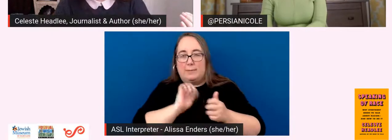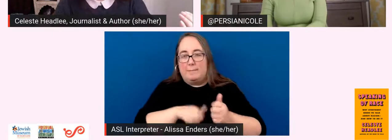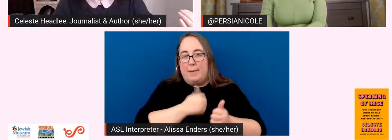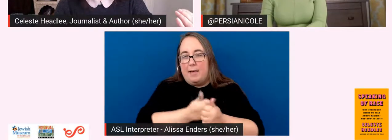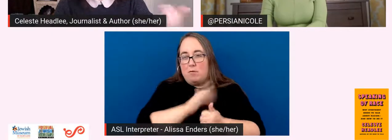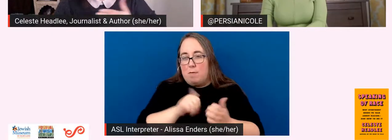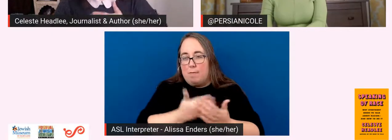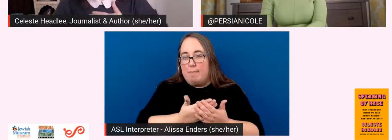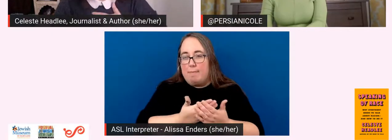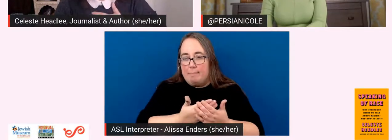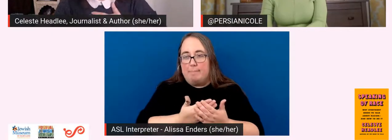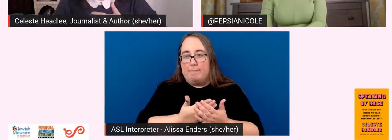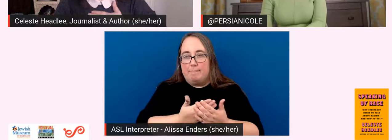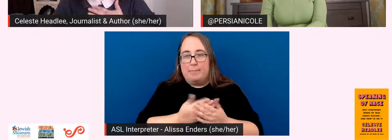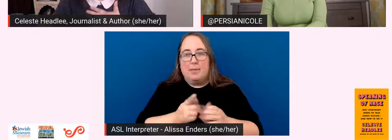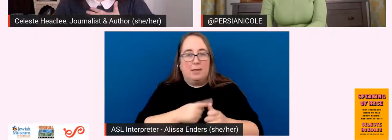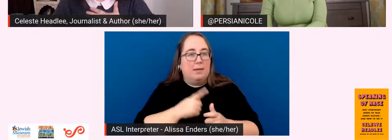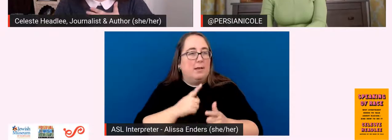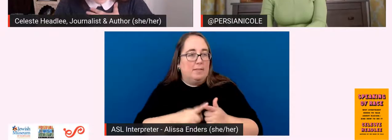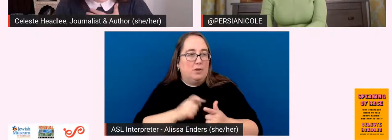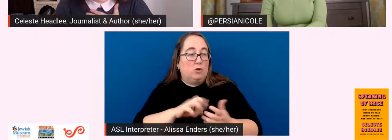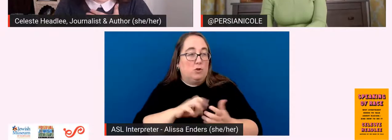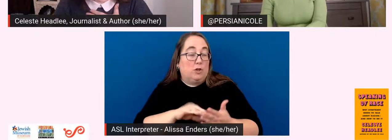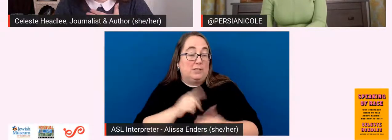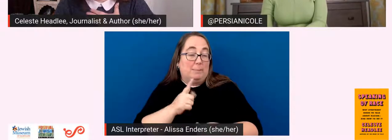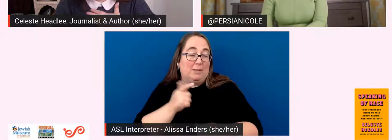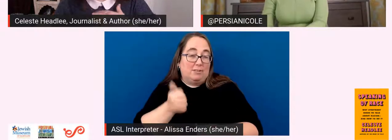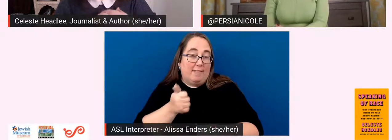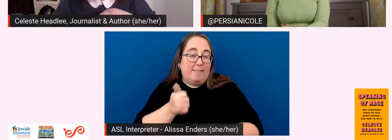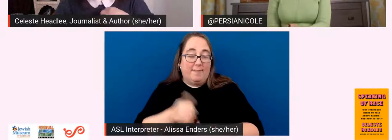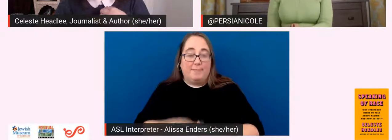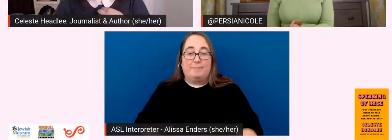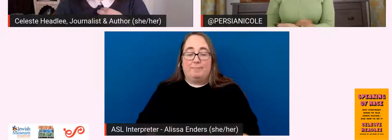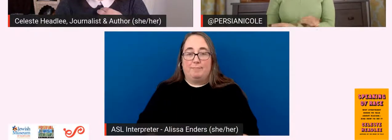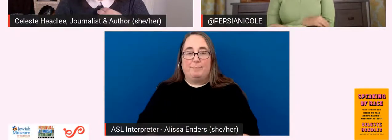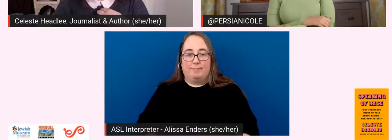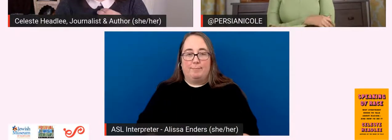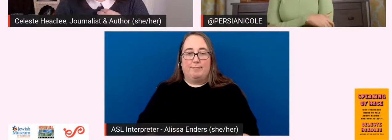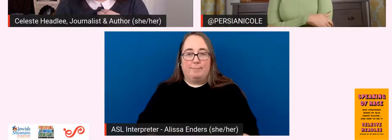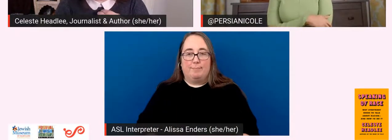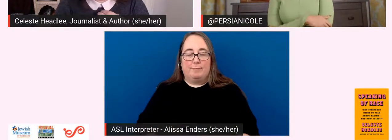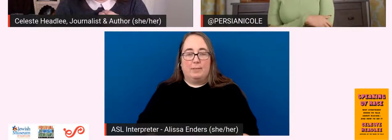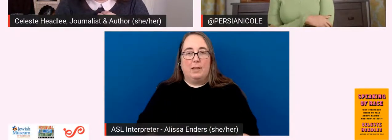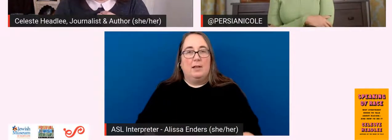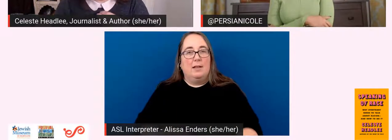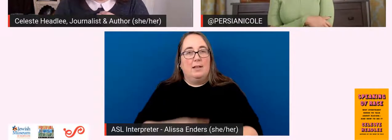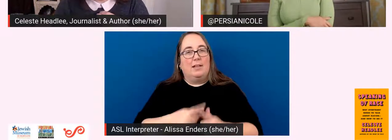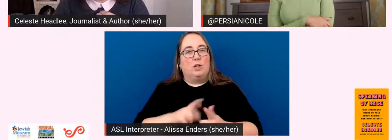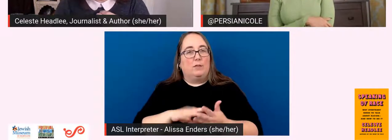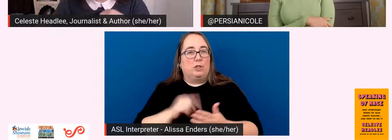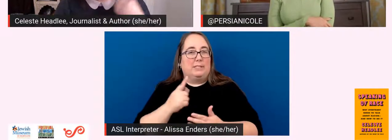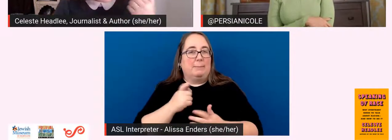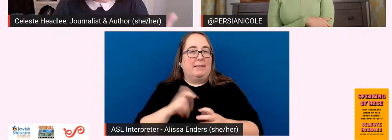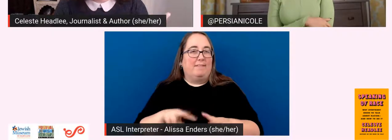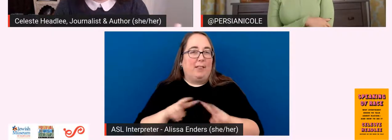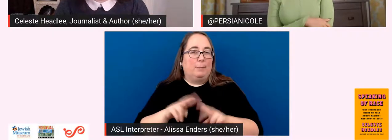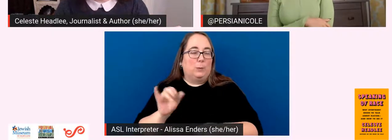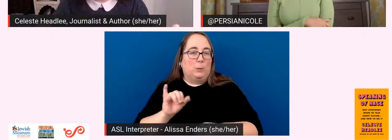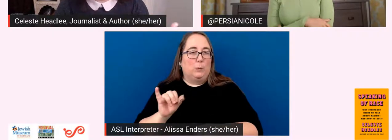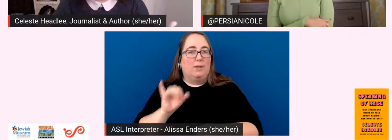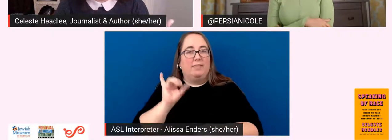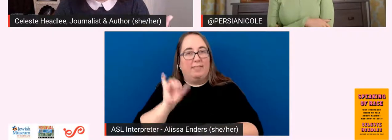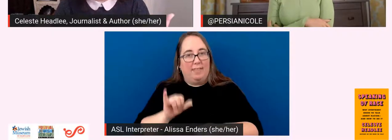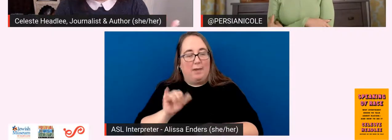of it, then you have learned something yourself. Then you have also come away with something valuable. That you